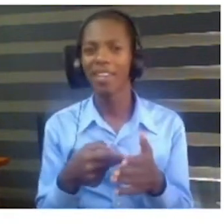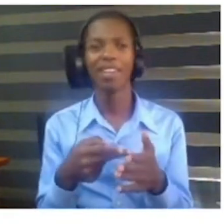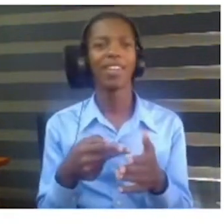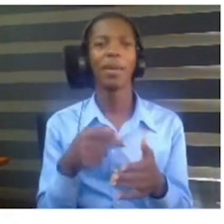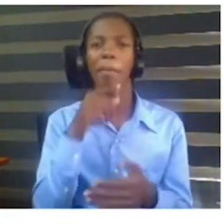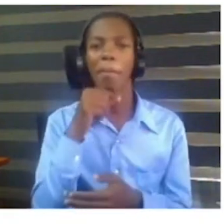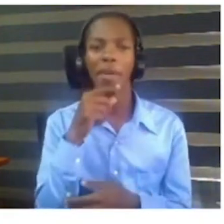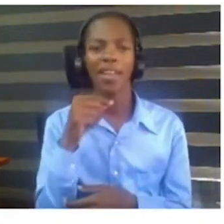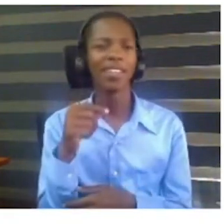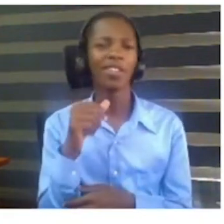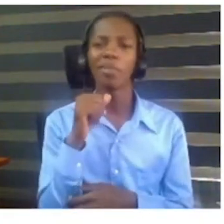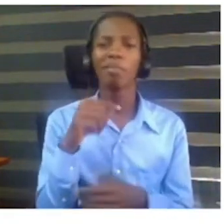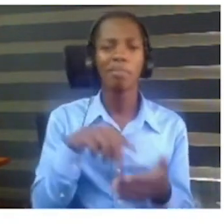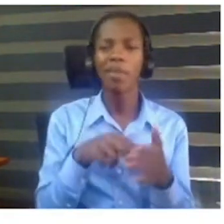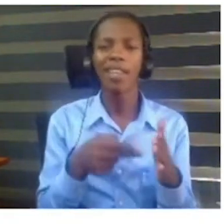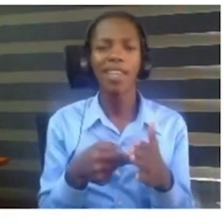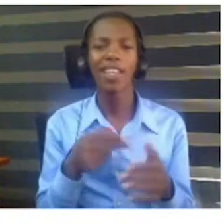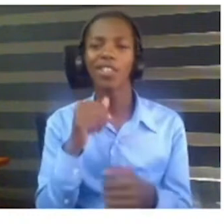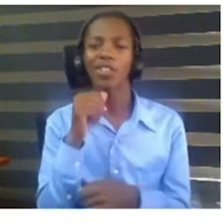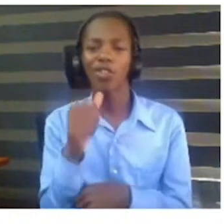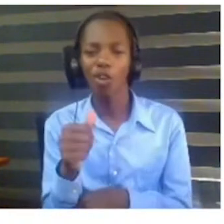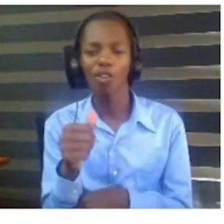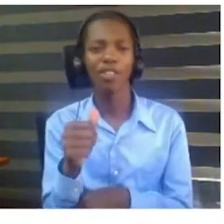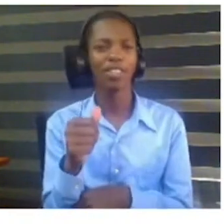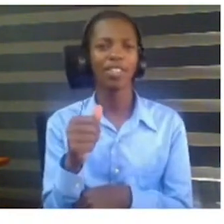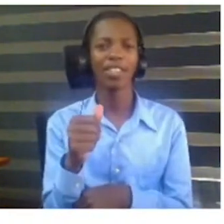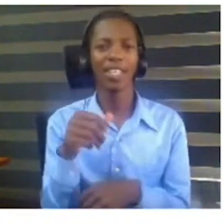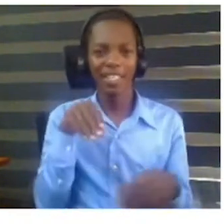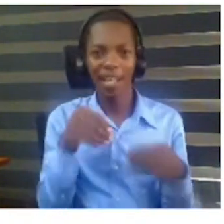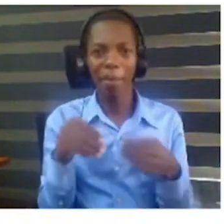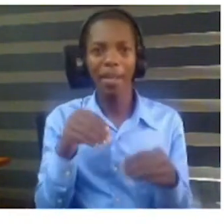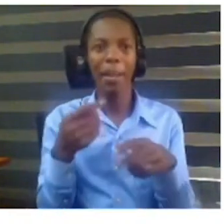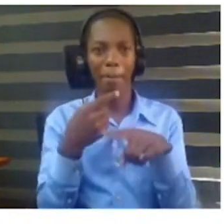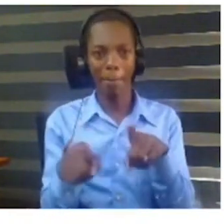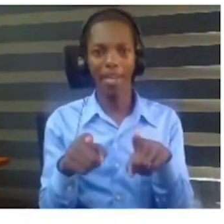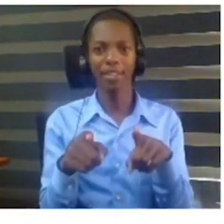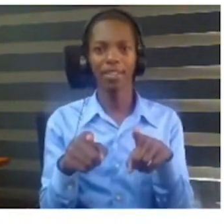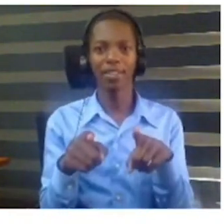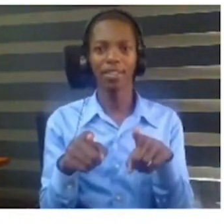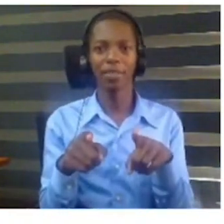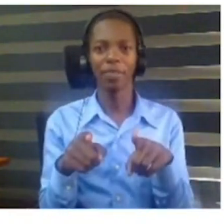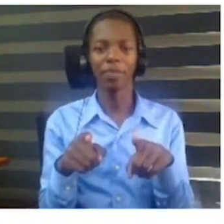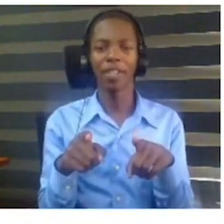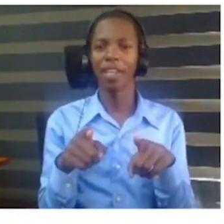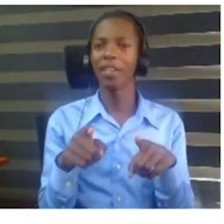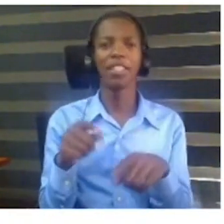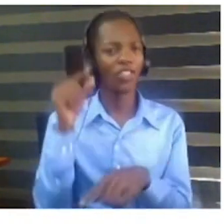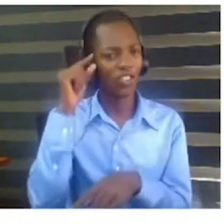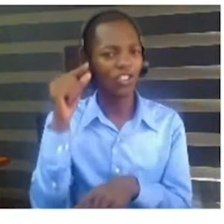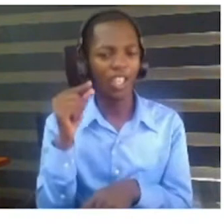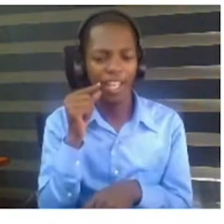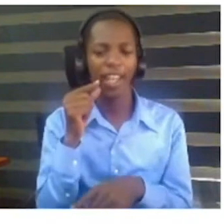Harvard. It was sexism in the community, denying access to women.